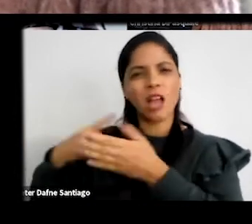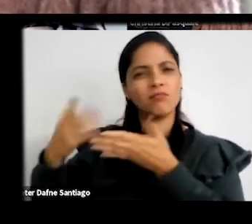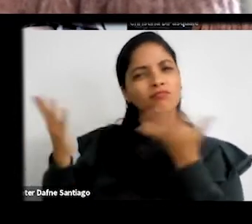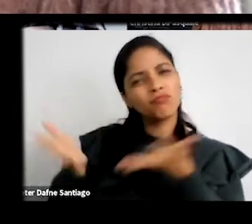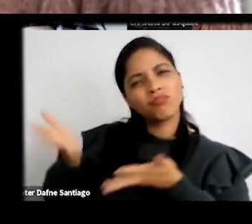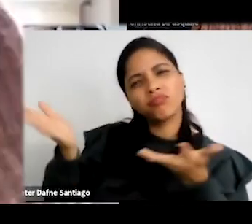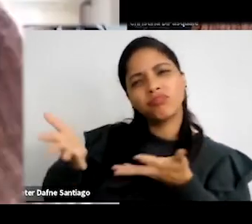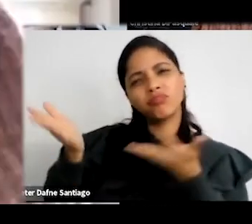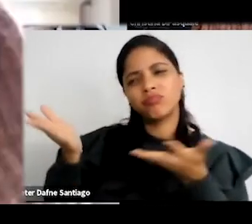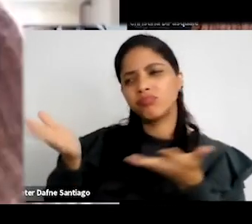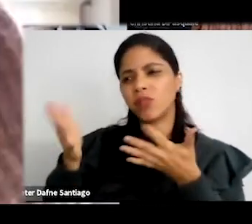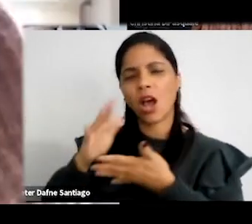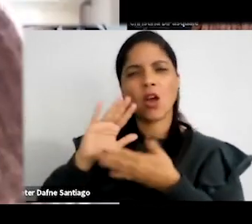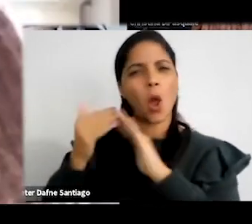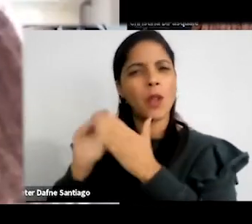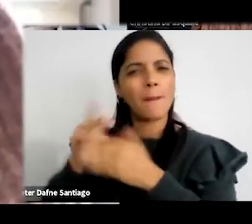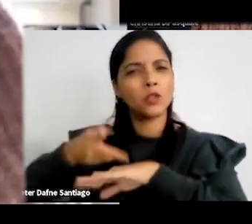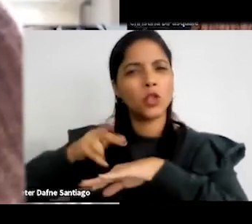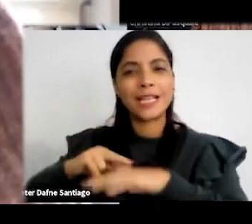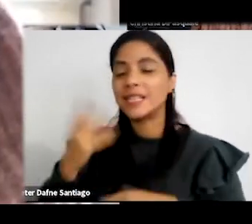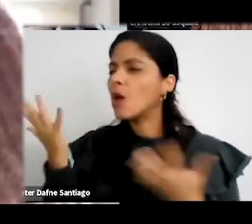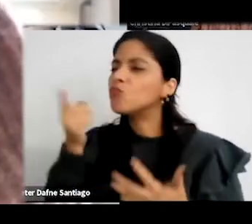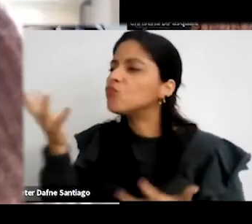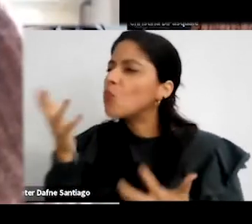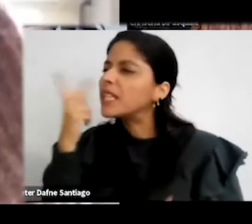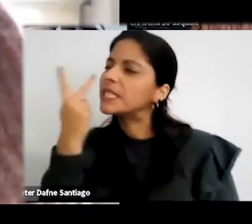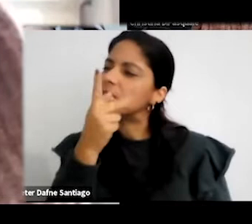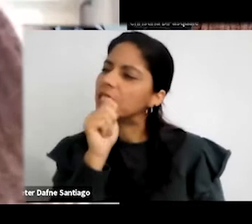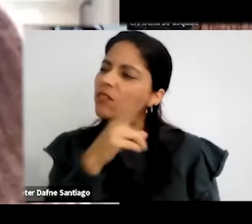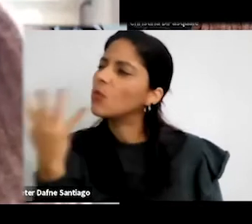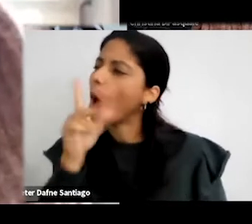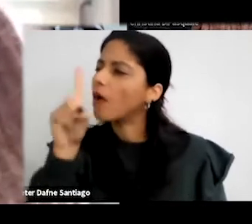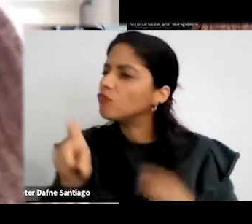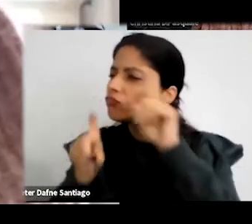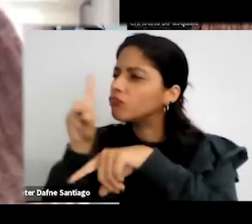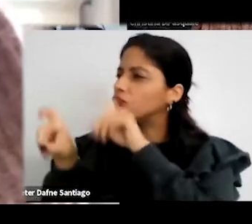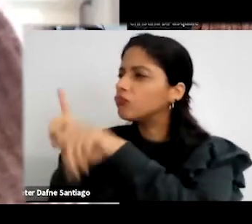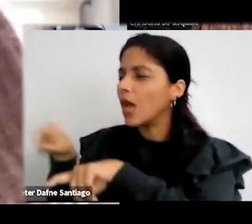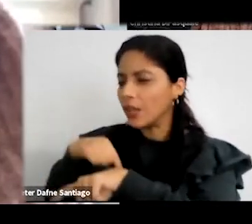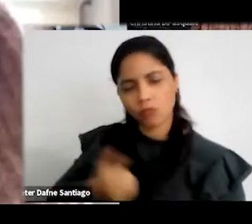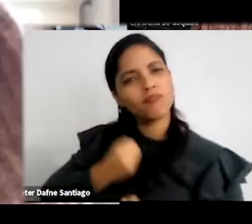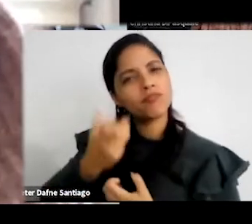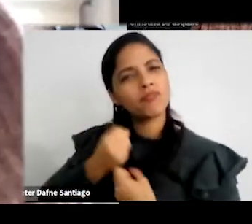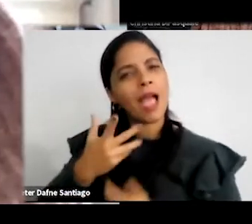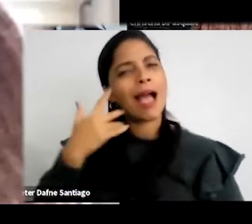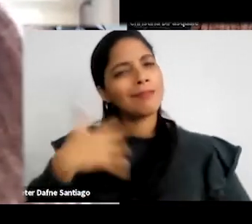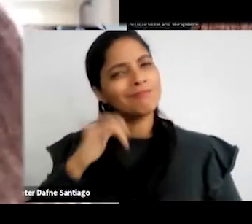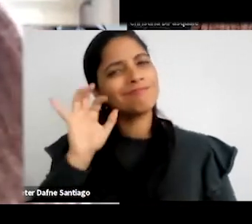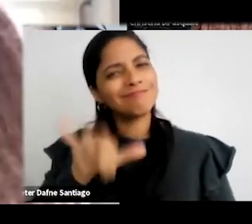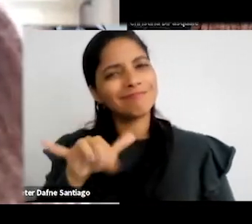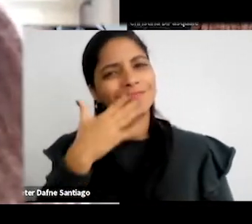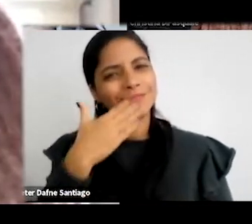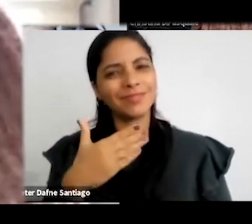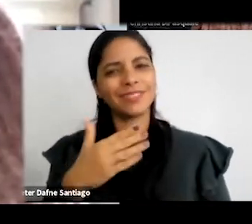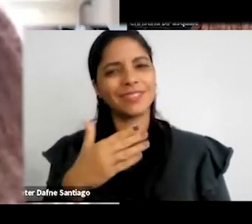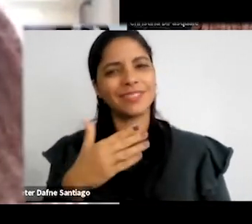see on television. When they went national, they also, on a volunteer basis, issued surveys